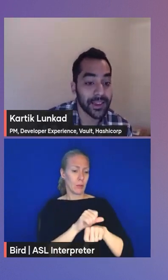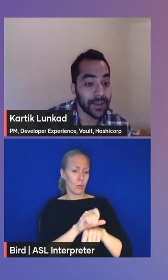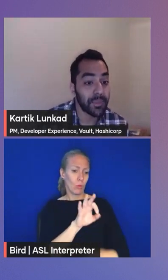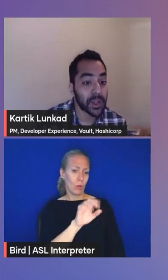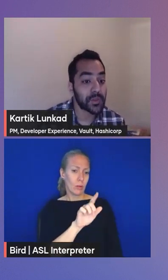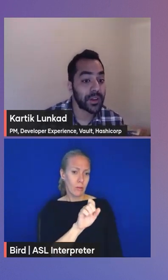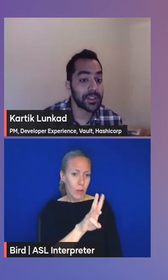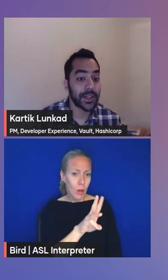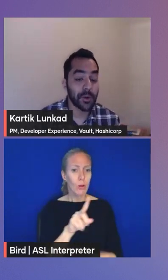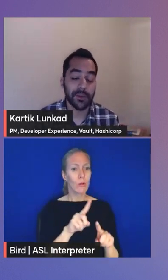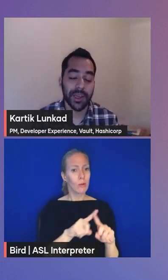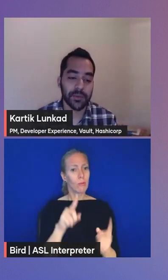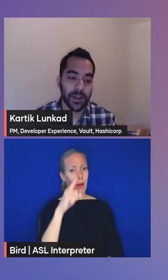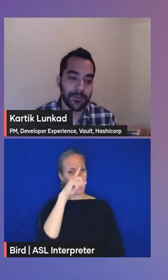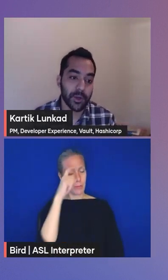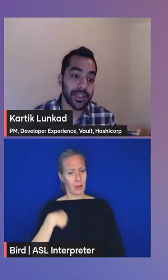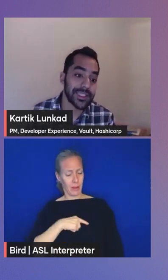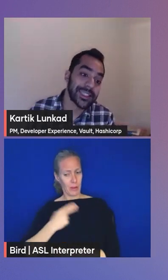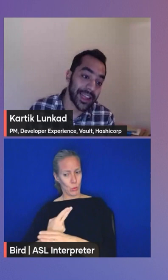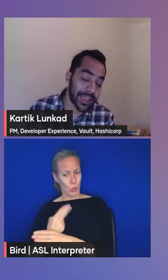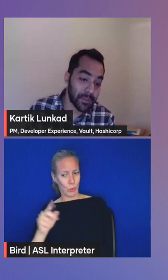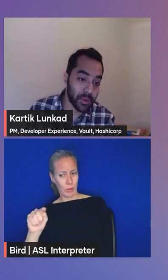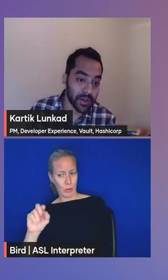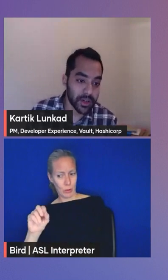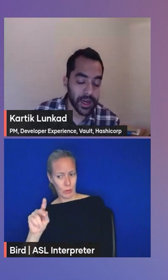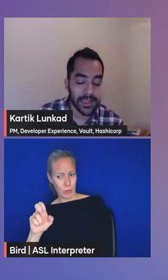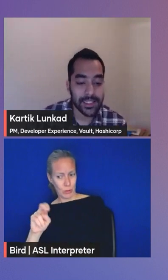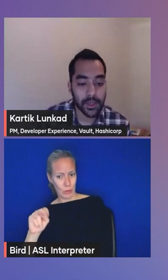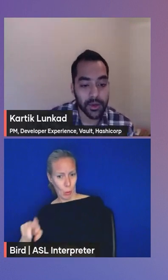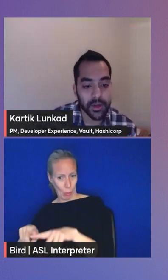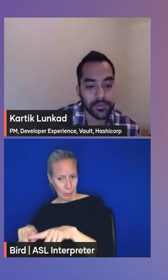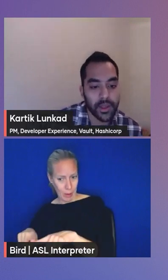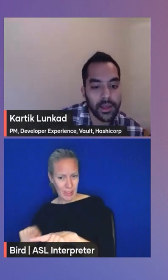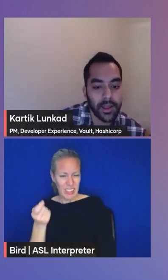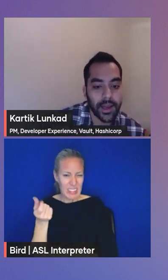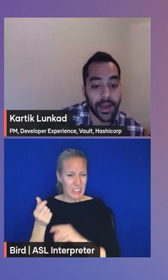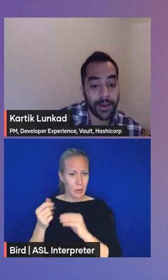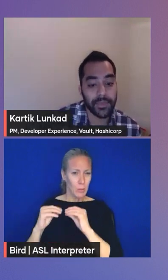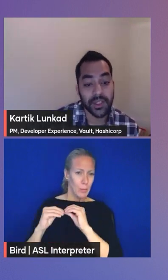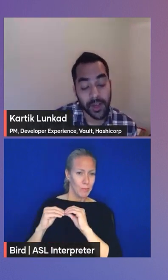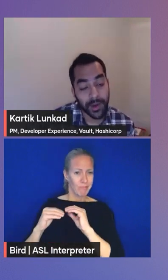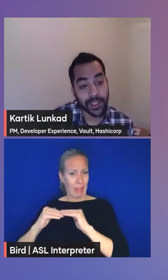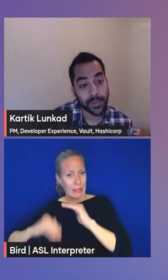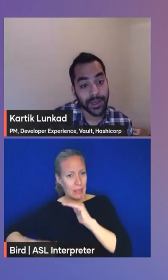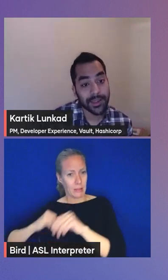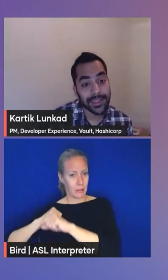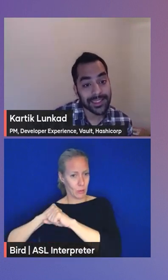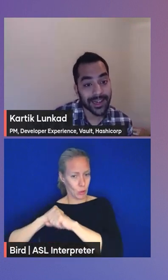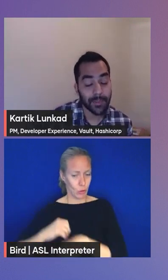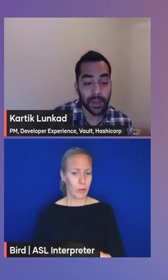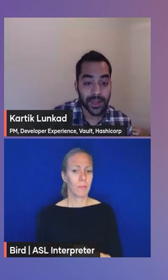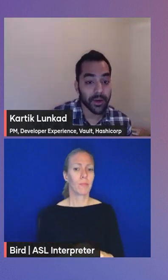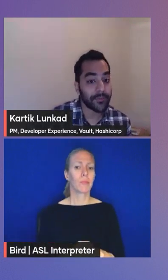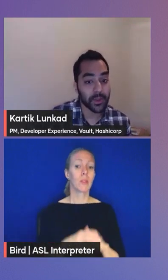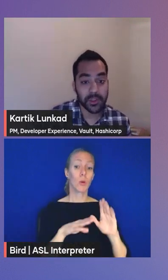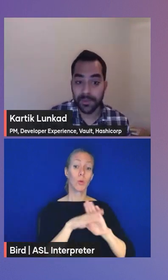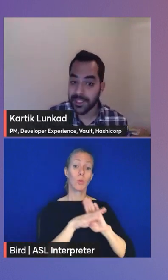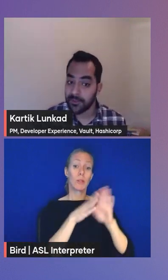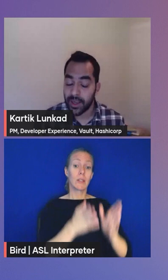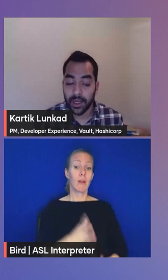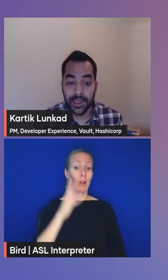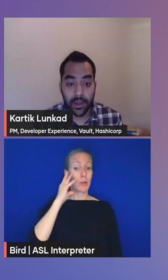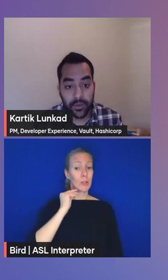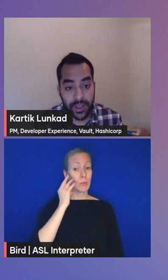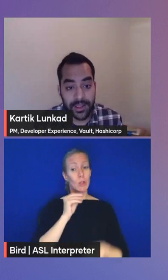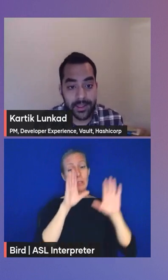But because we're using token-based workflow, it's slightly more insecure. Developer experience is great because I don't have to